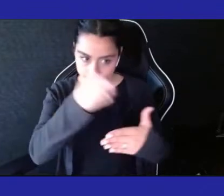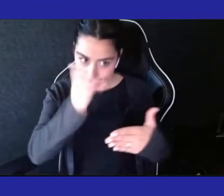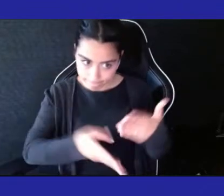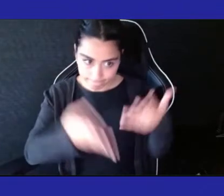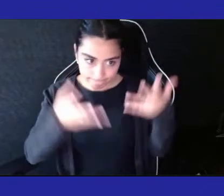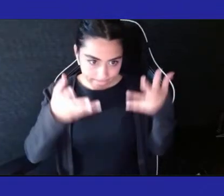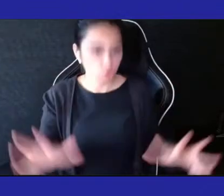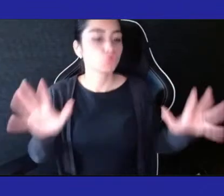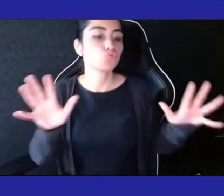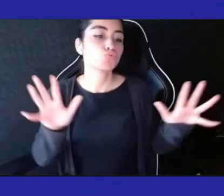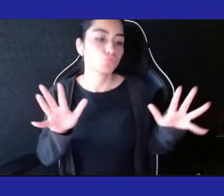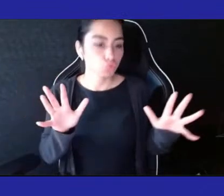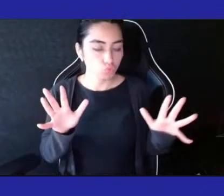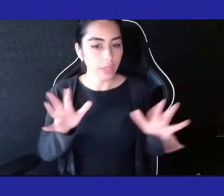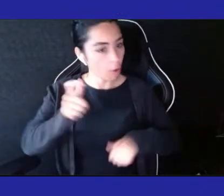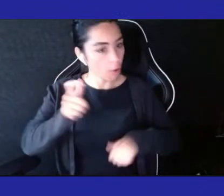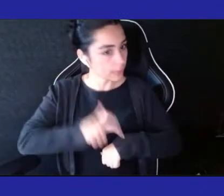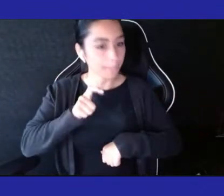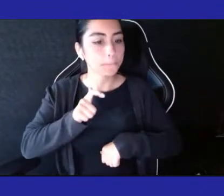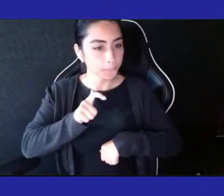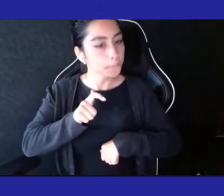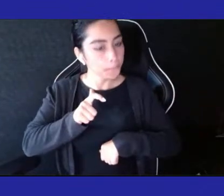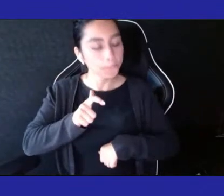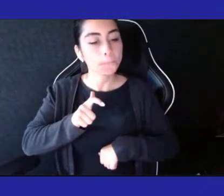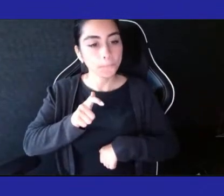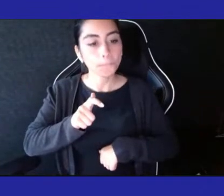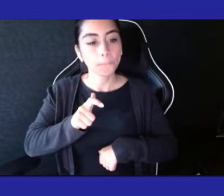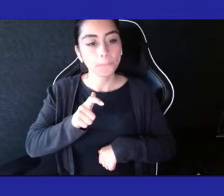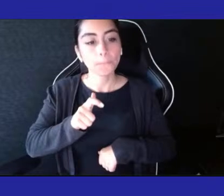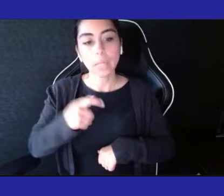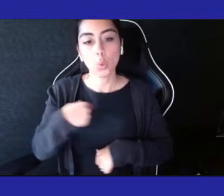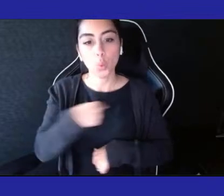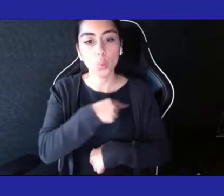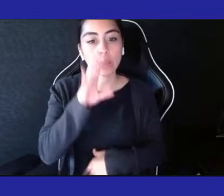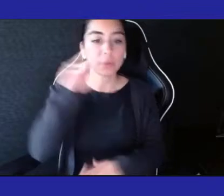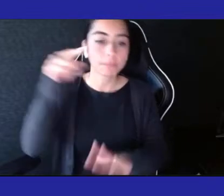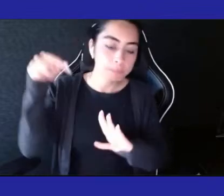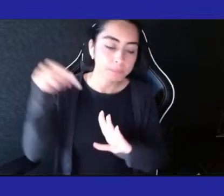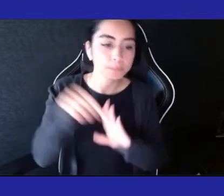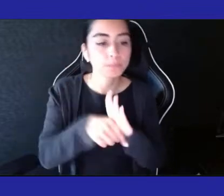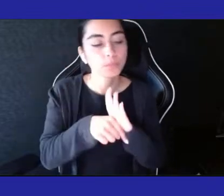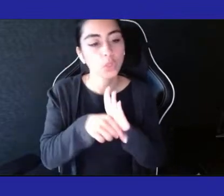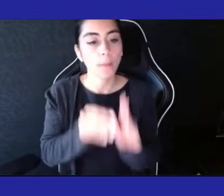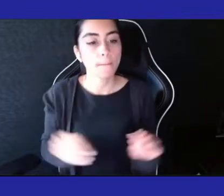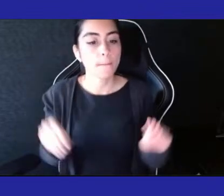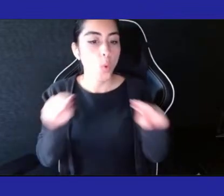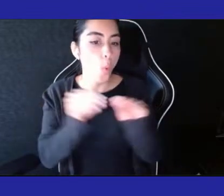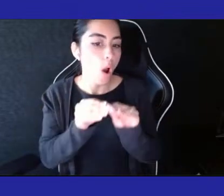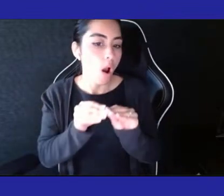of this time, and it was on time. And we'll talk a little bit more about what a new